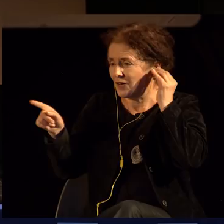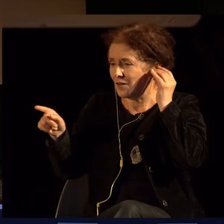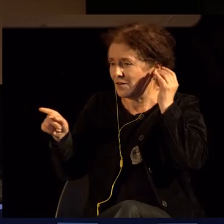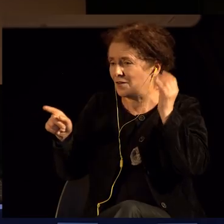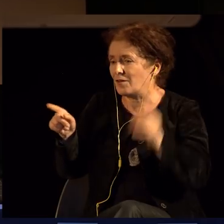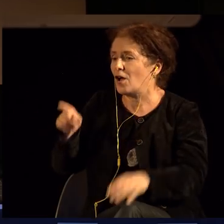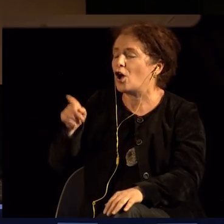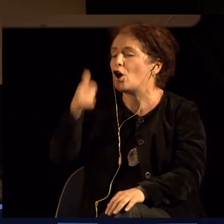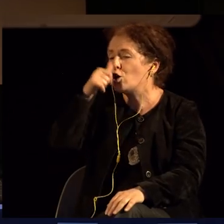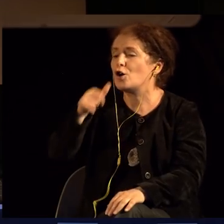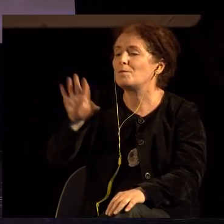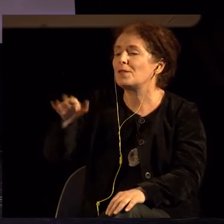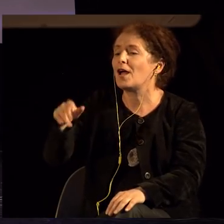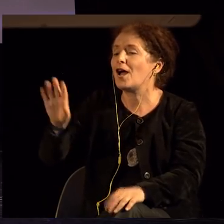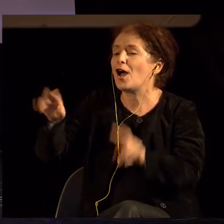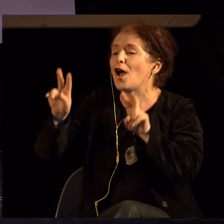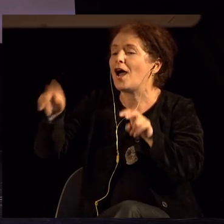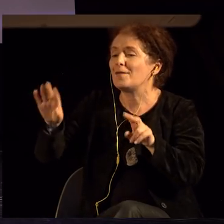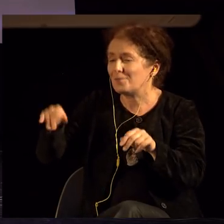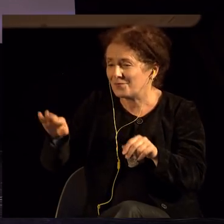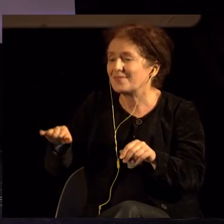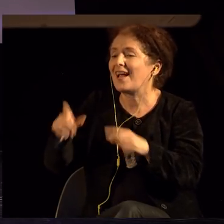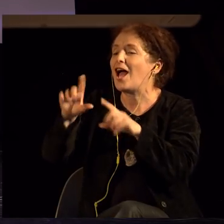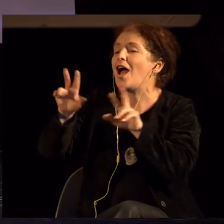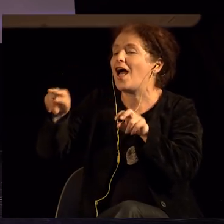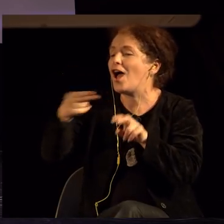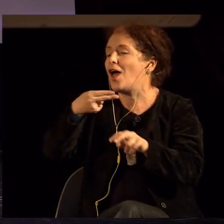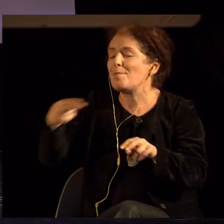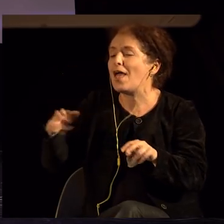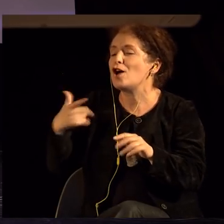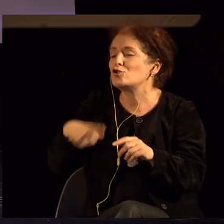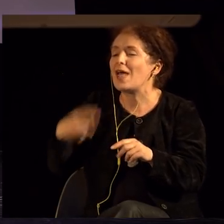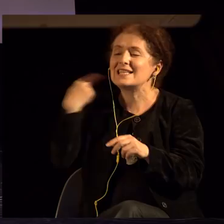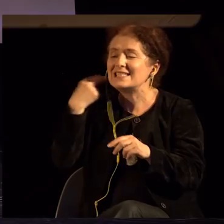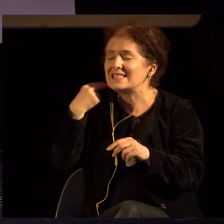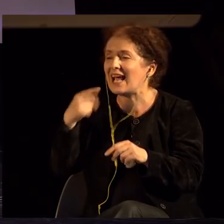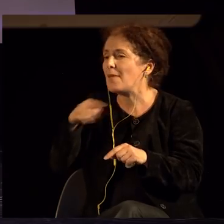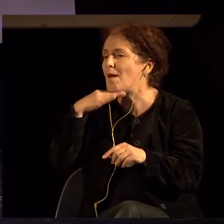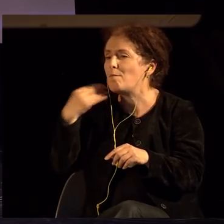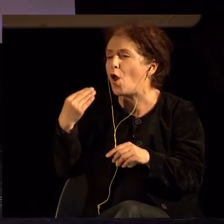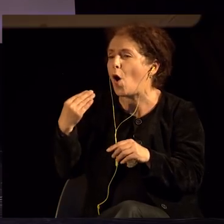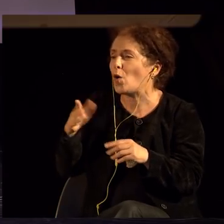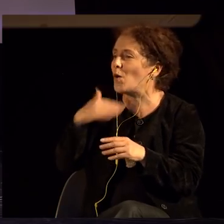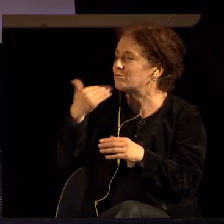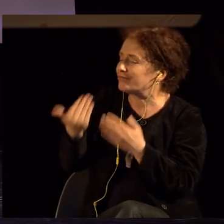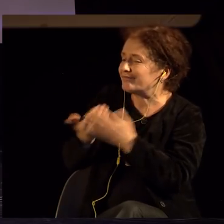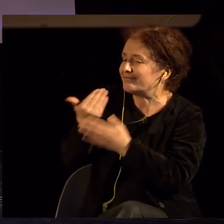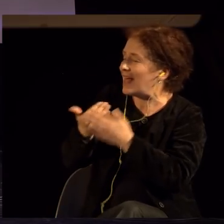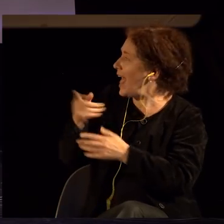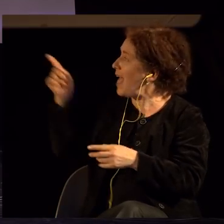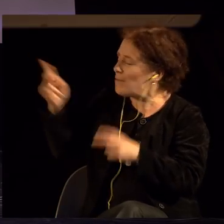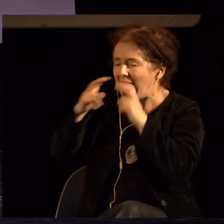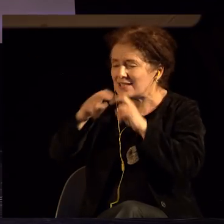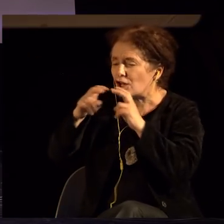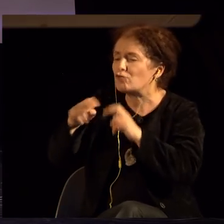firstly, to show that there is a world of activities to explore out there, right? And secondly, we